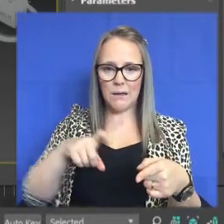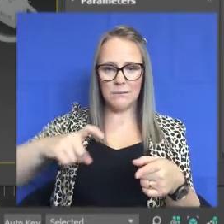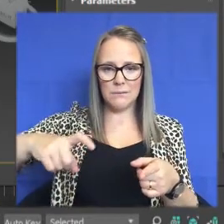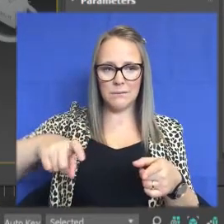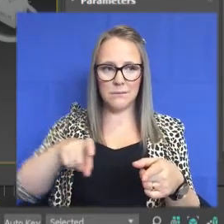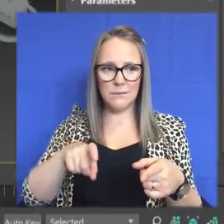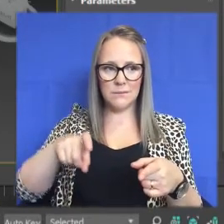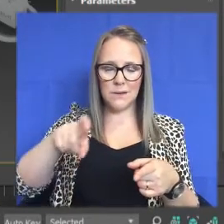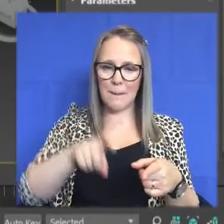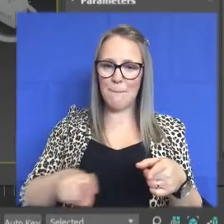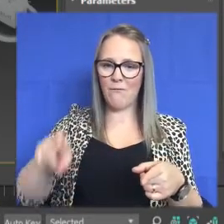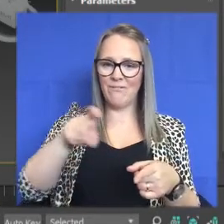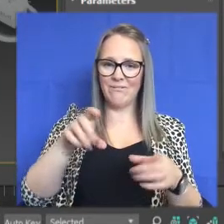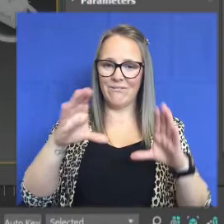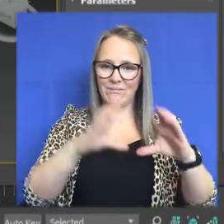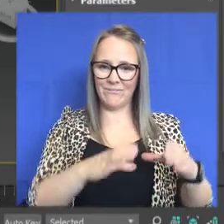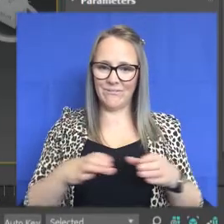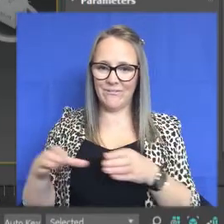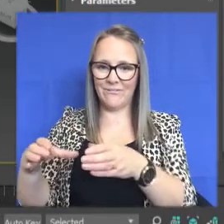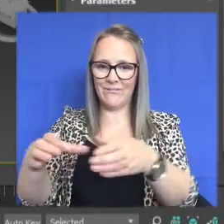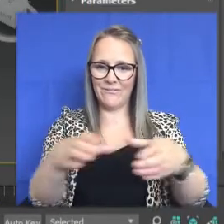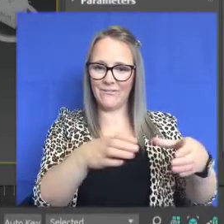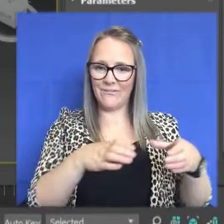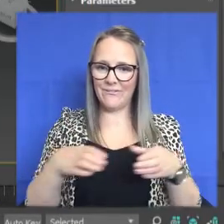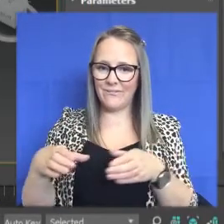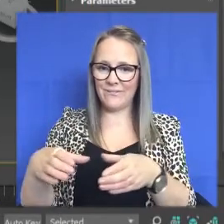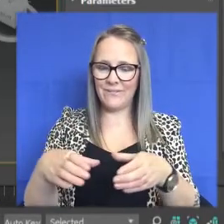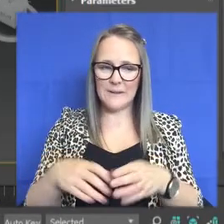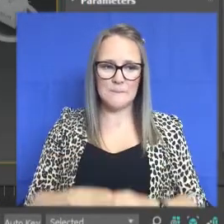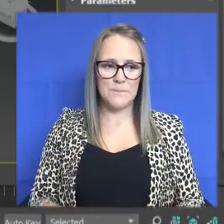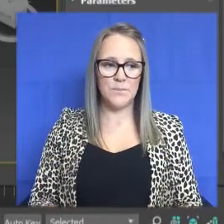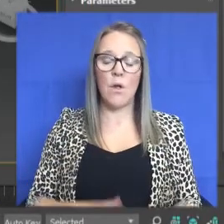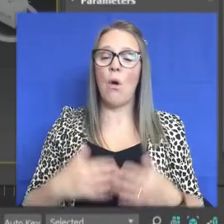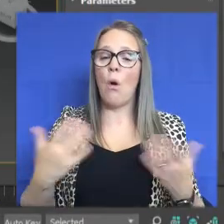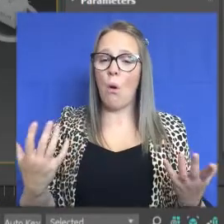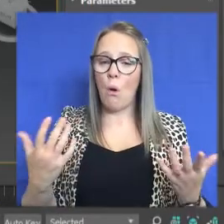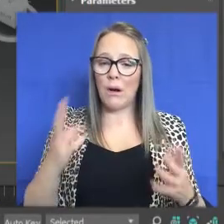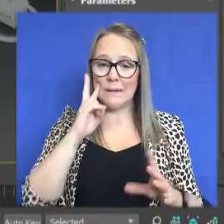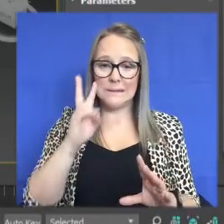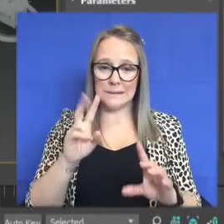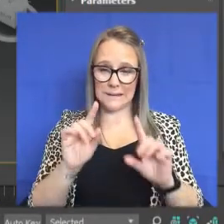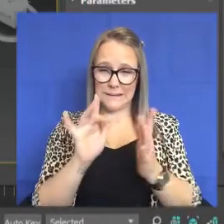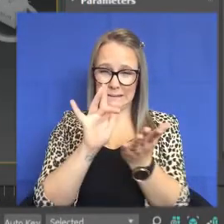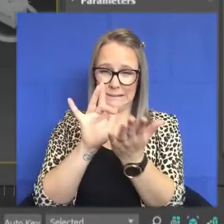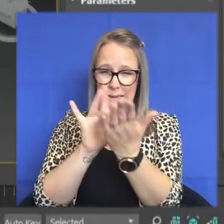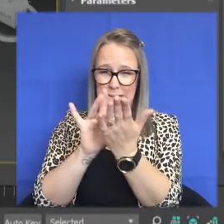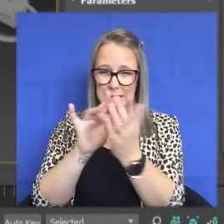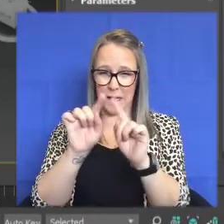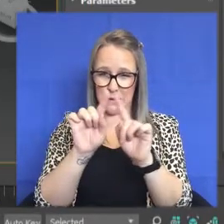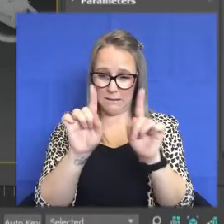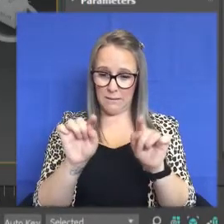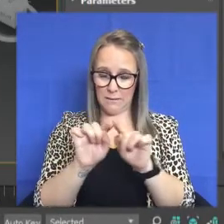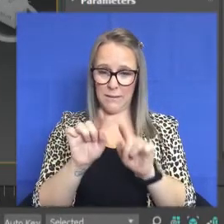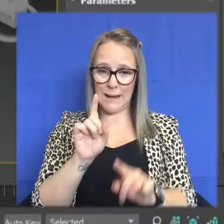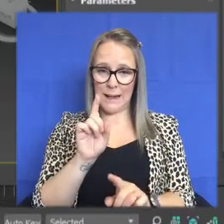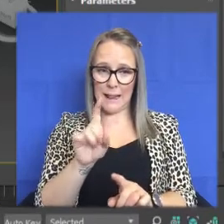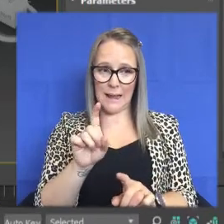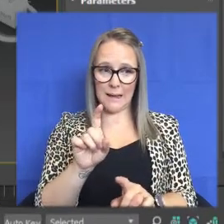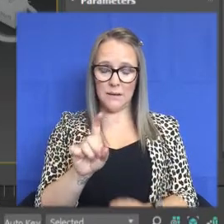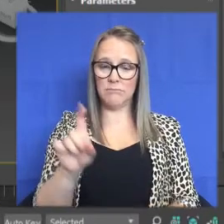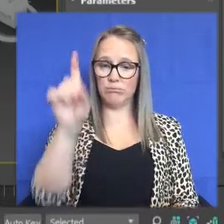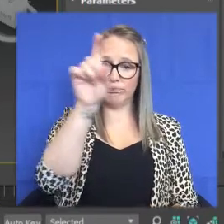and hold, and you have free range to move across these 2 axes. Or if you find the central pivot